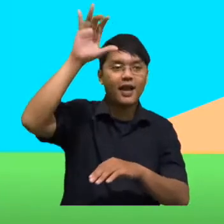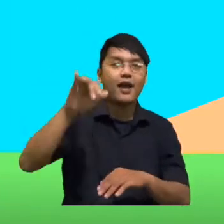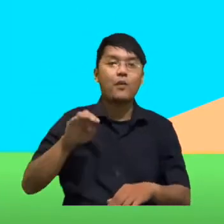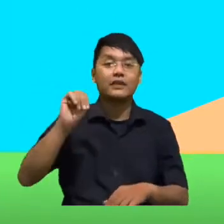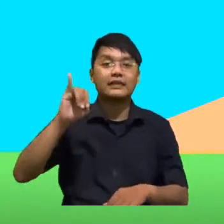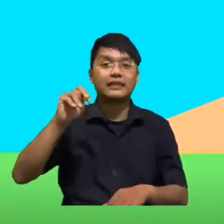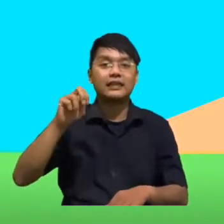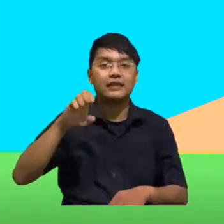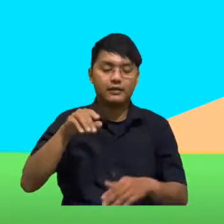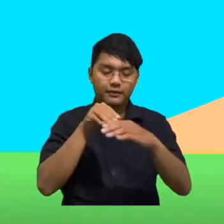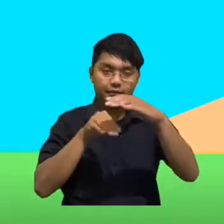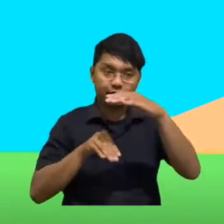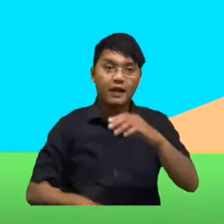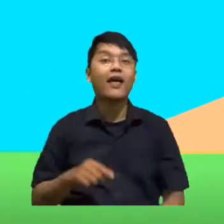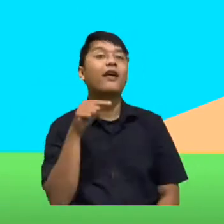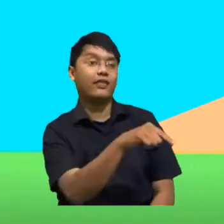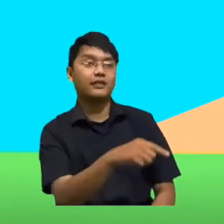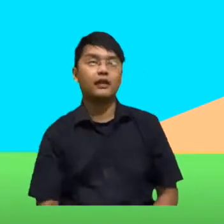this,